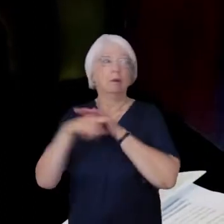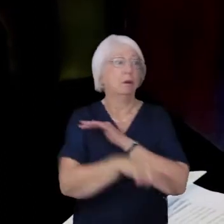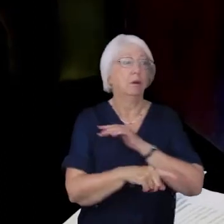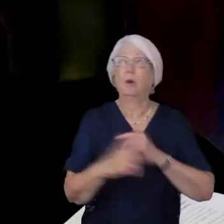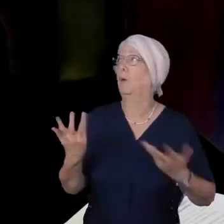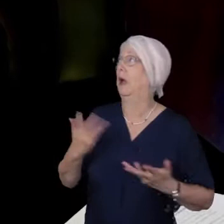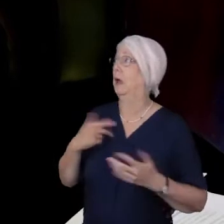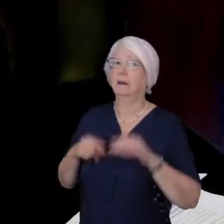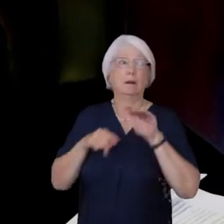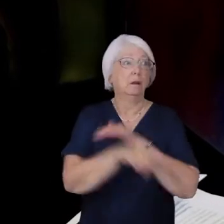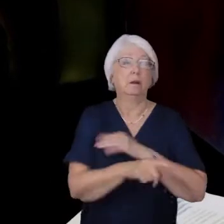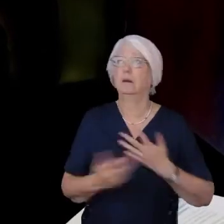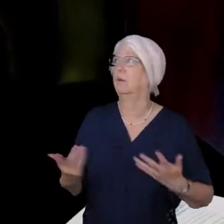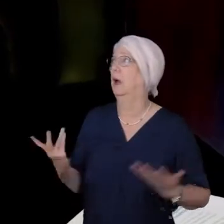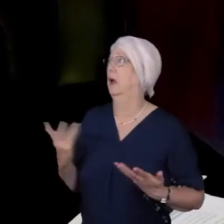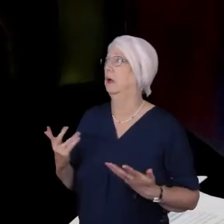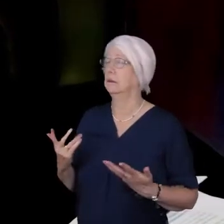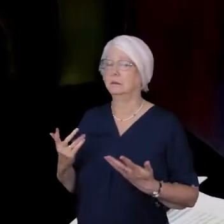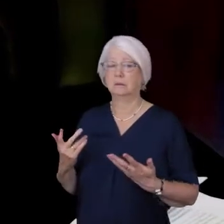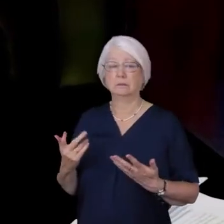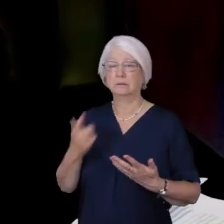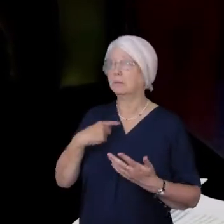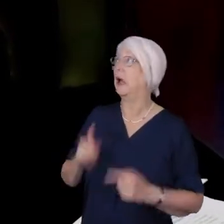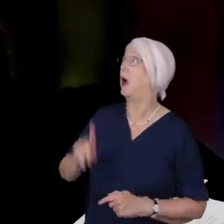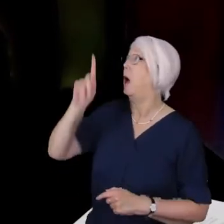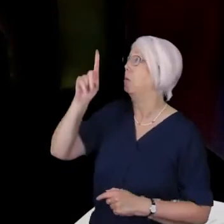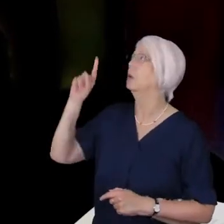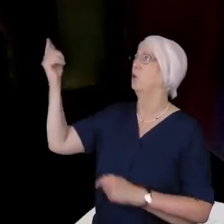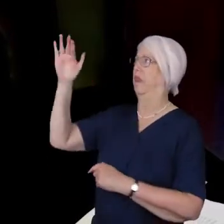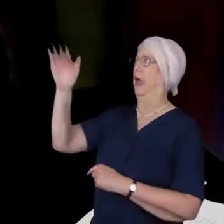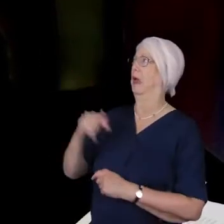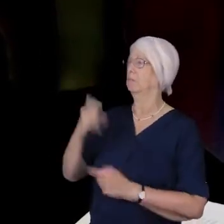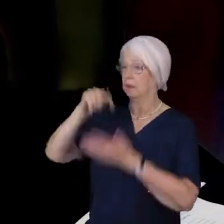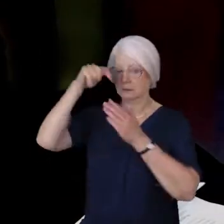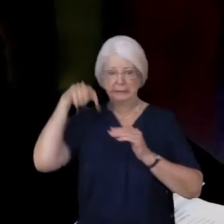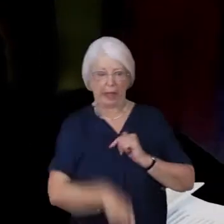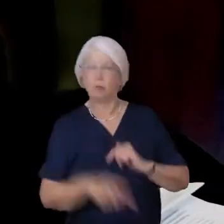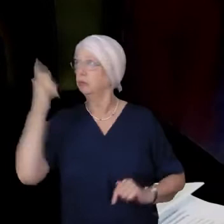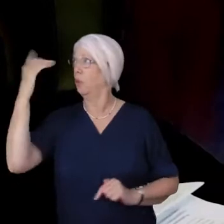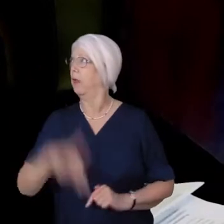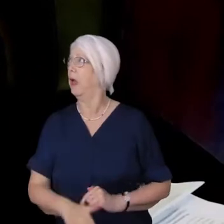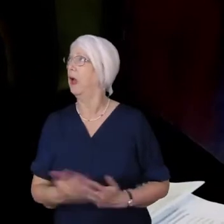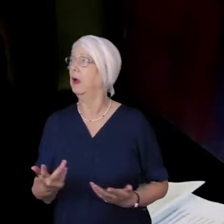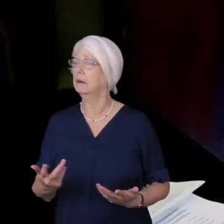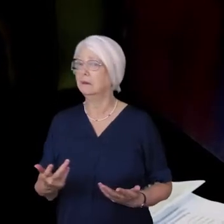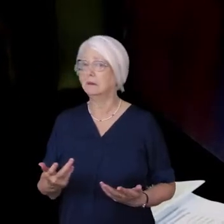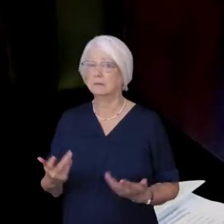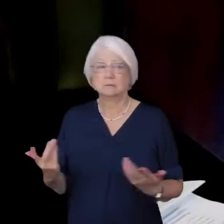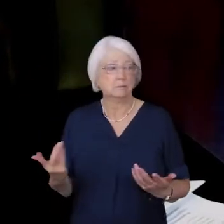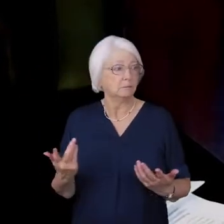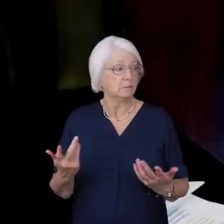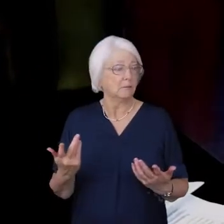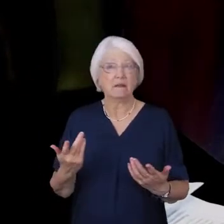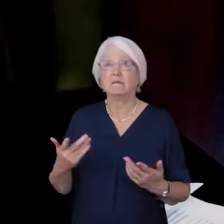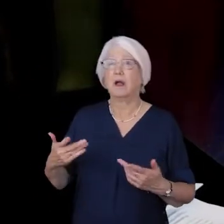Where can I flee from your presence? If I go to the heavens, you are there. I make my bed in the depths, you are there.